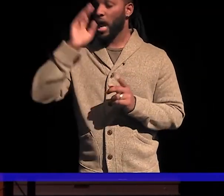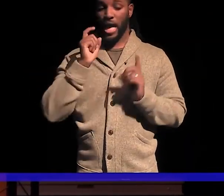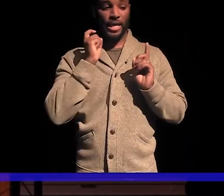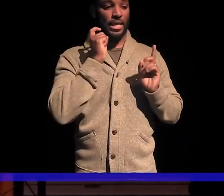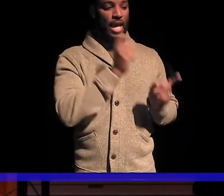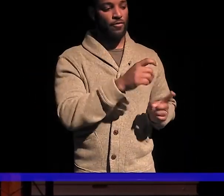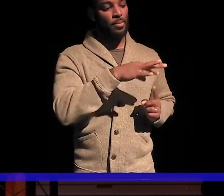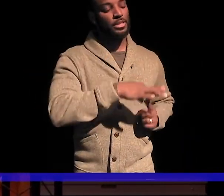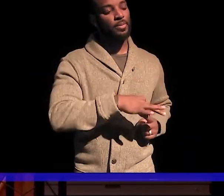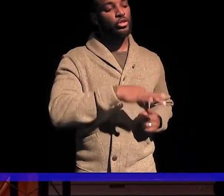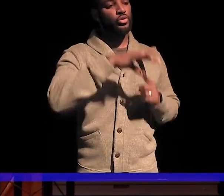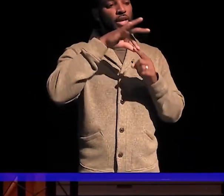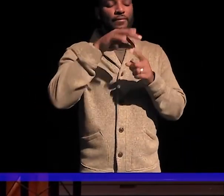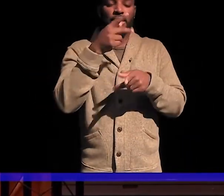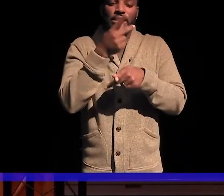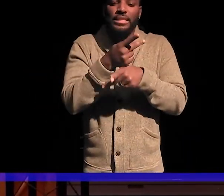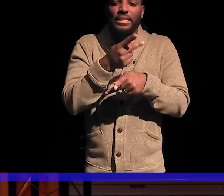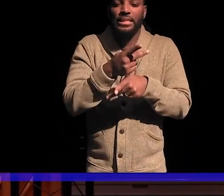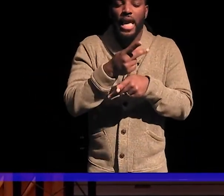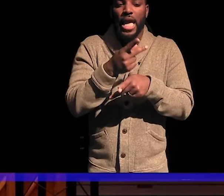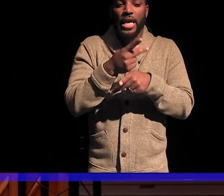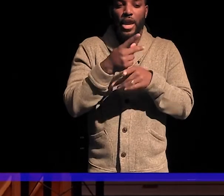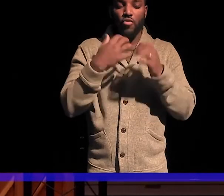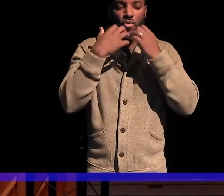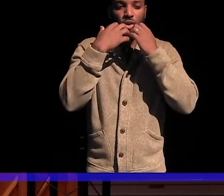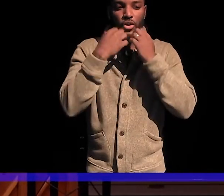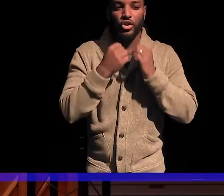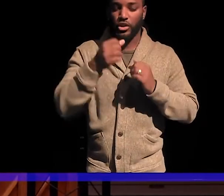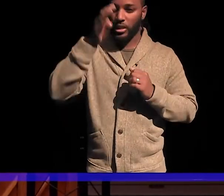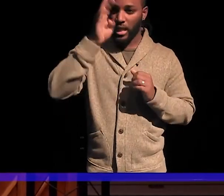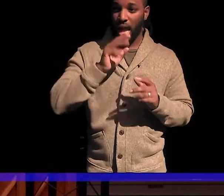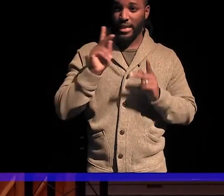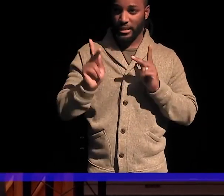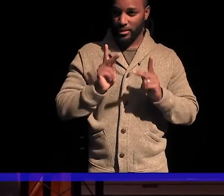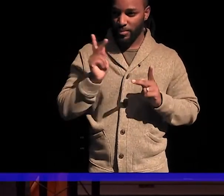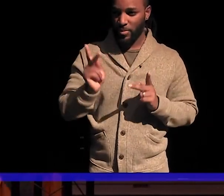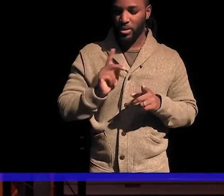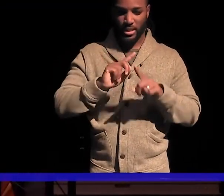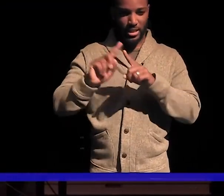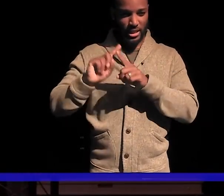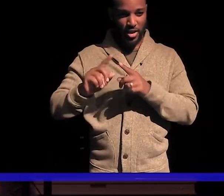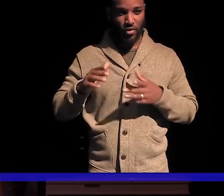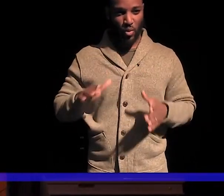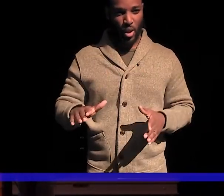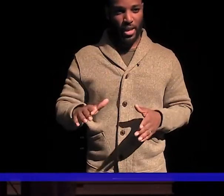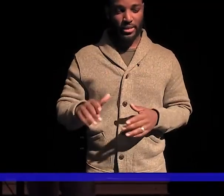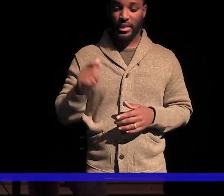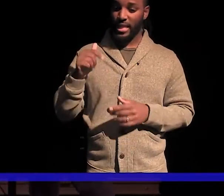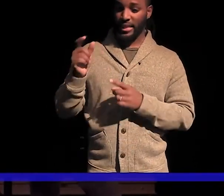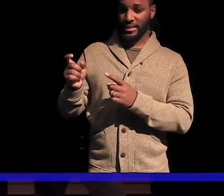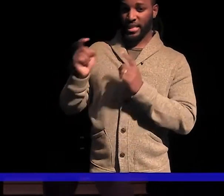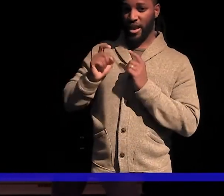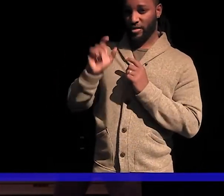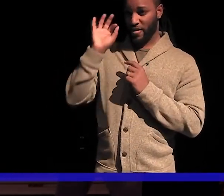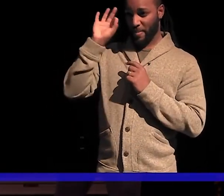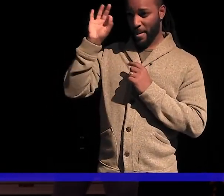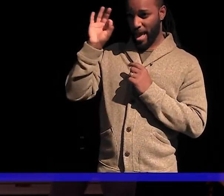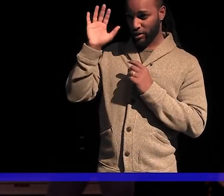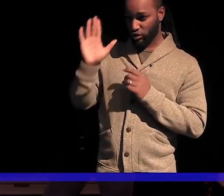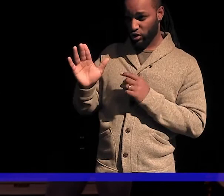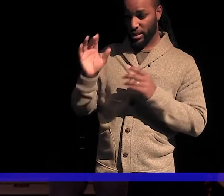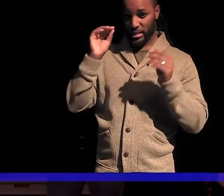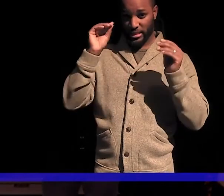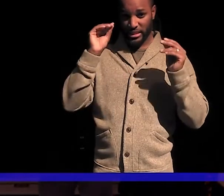to take care and to nurture the people of God in various aspects. This gift of pastor and teacher can